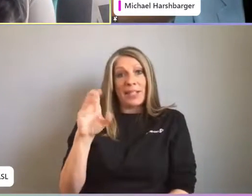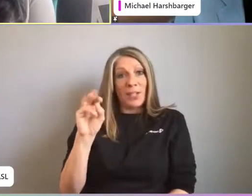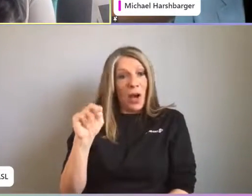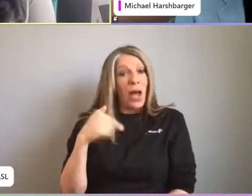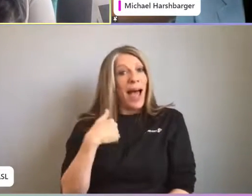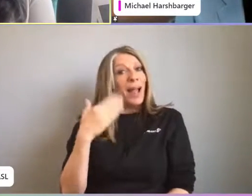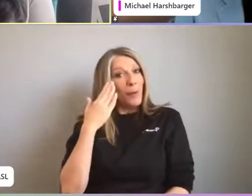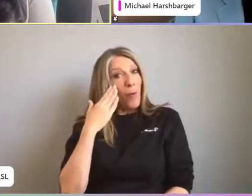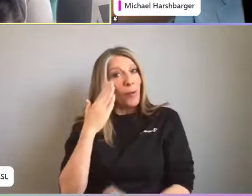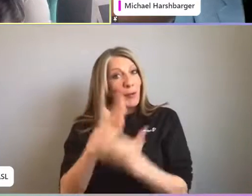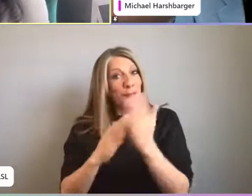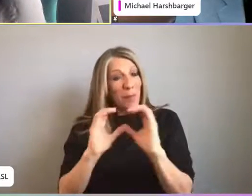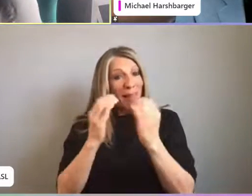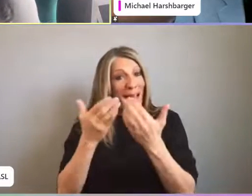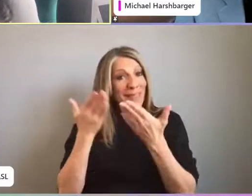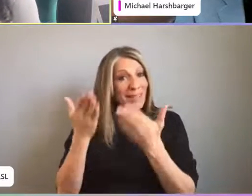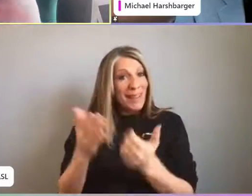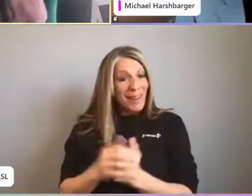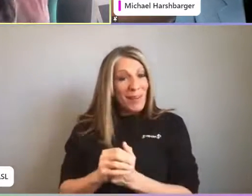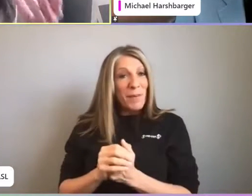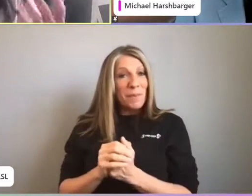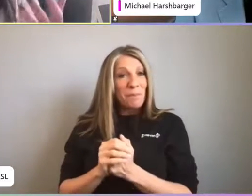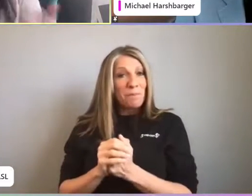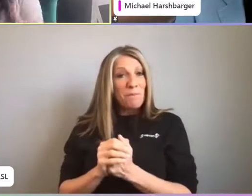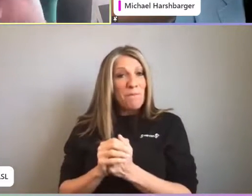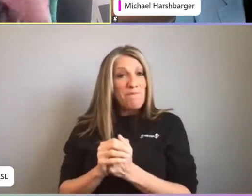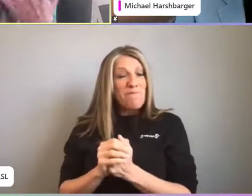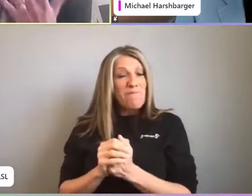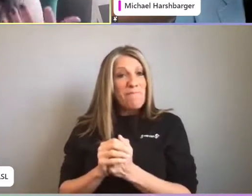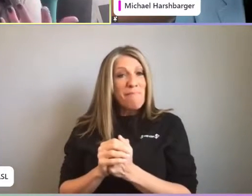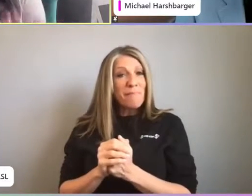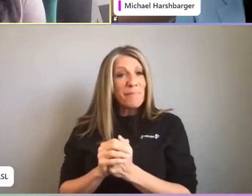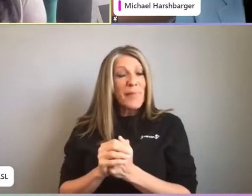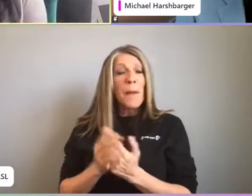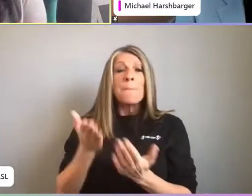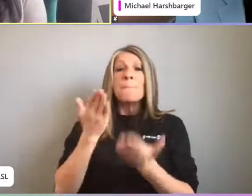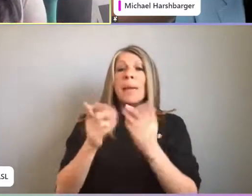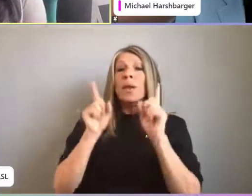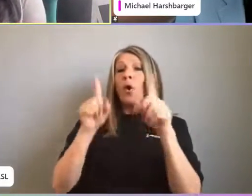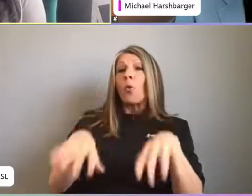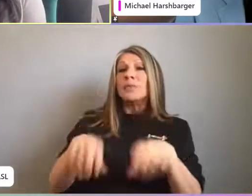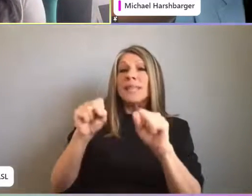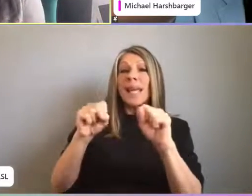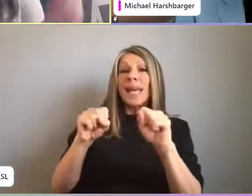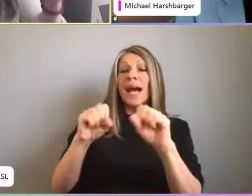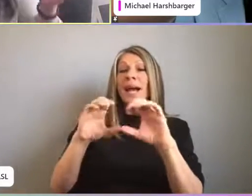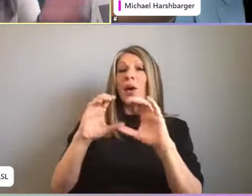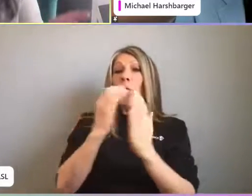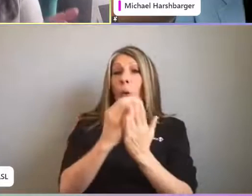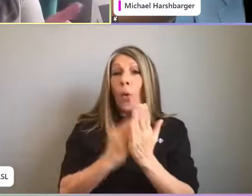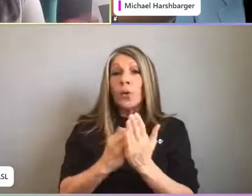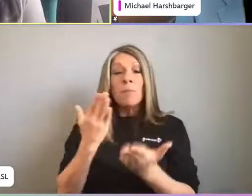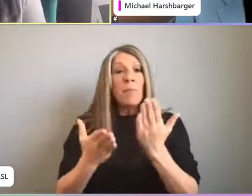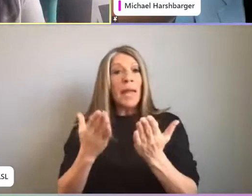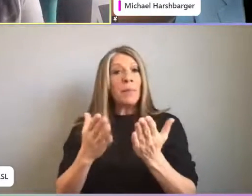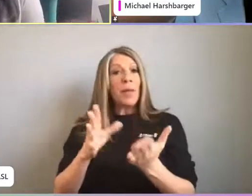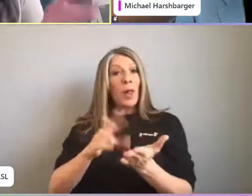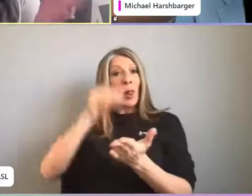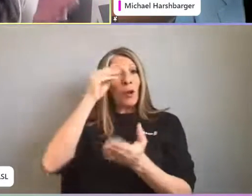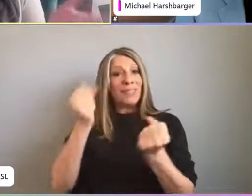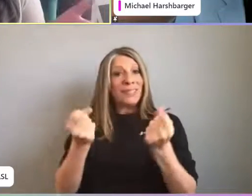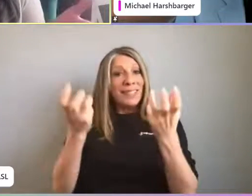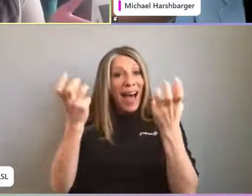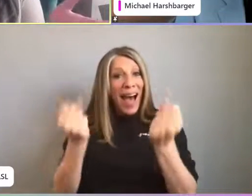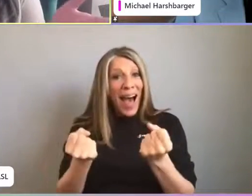are some classes out there. But seriously, maybe go take a course. Maybe learn sign. I'm over here watching